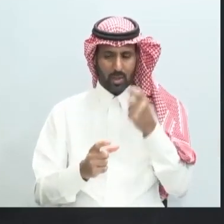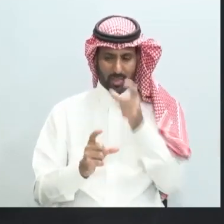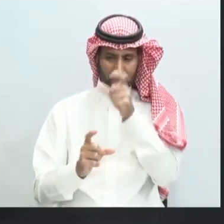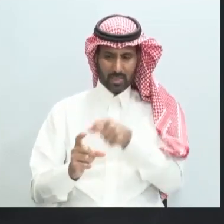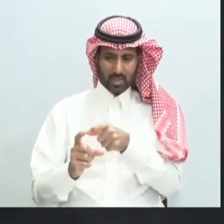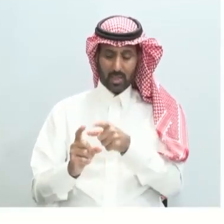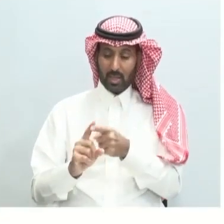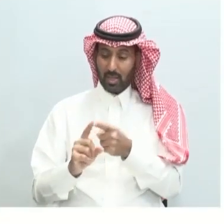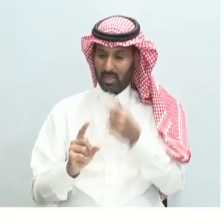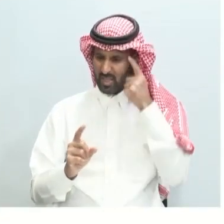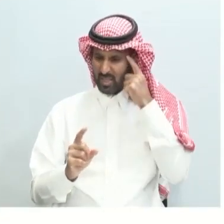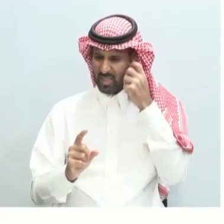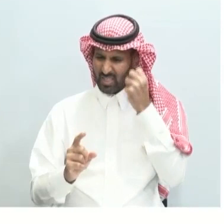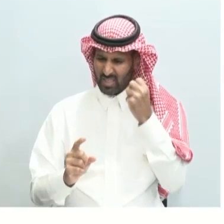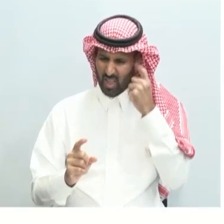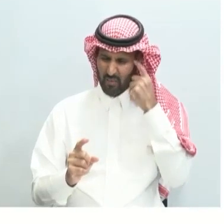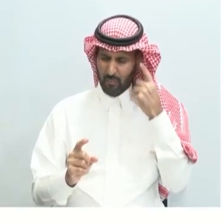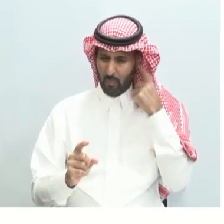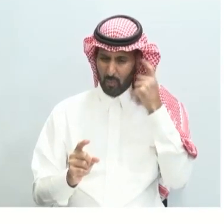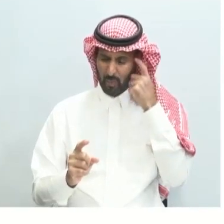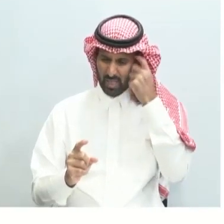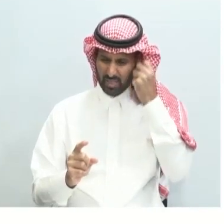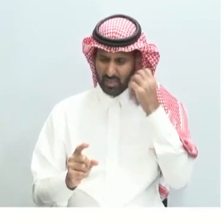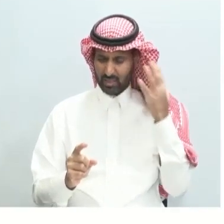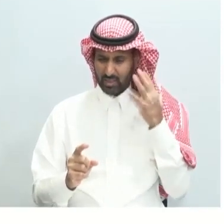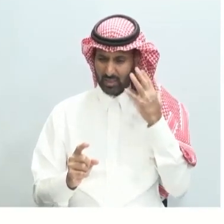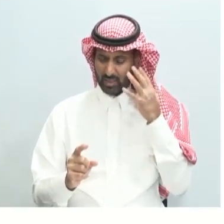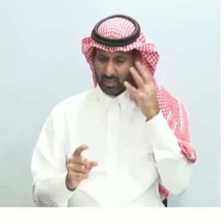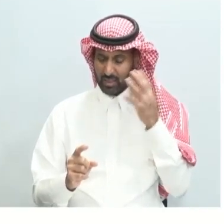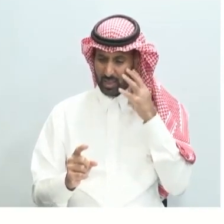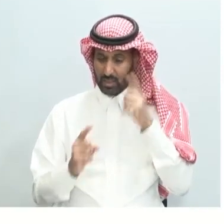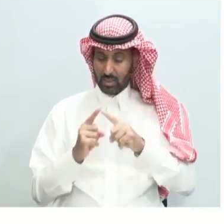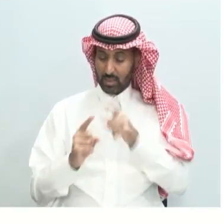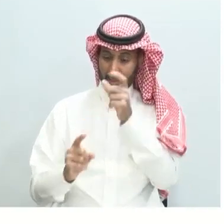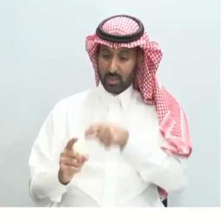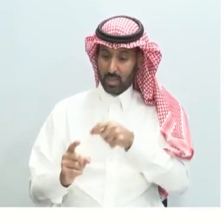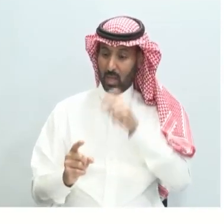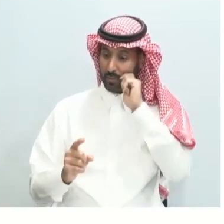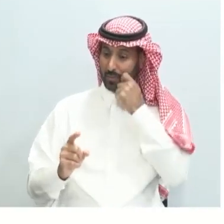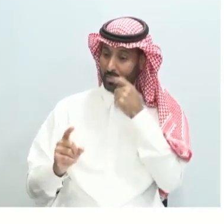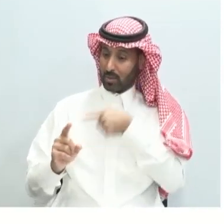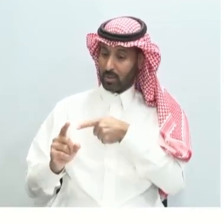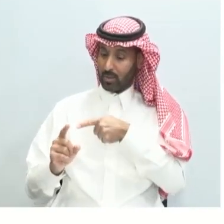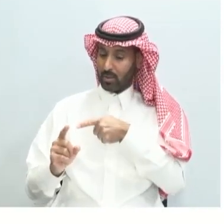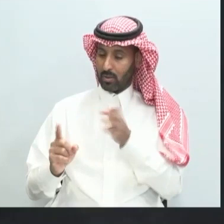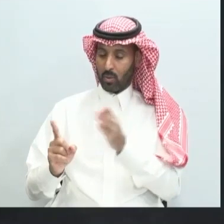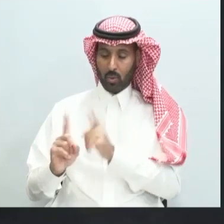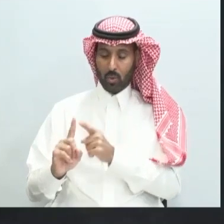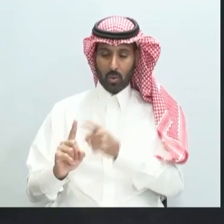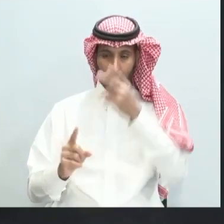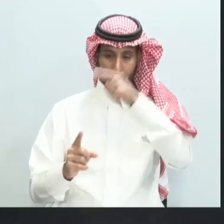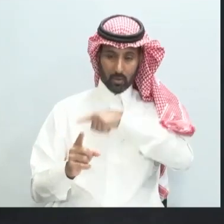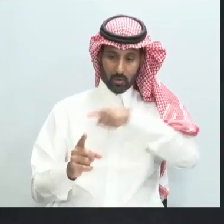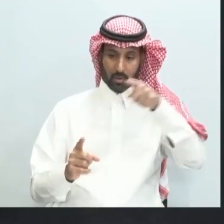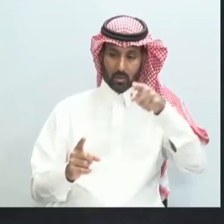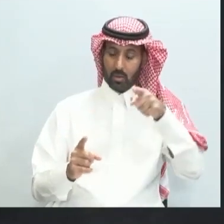who has a headache, which one of them? It is of course this one. And